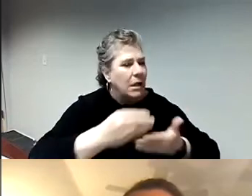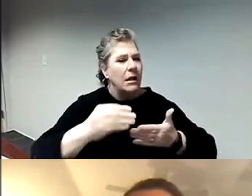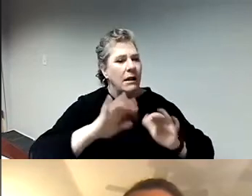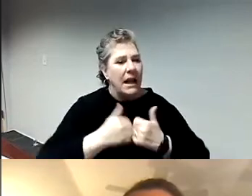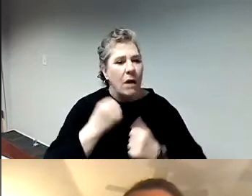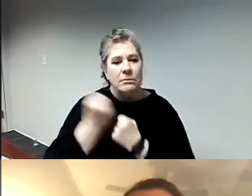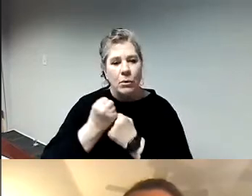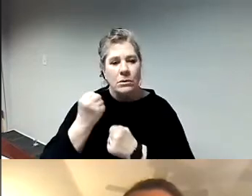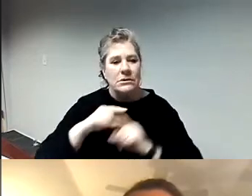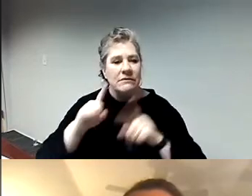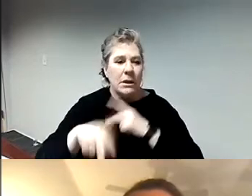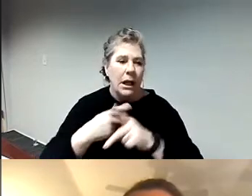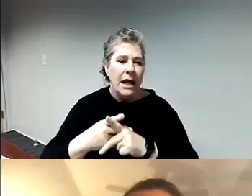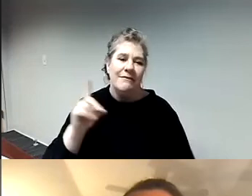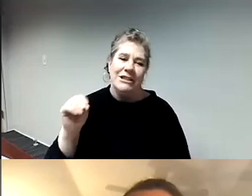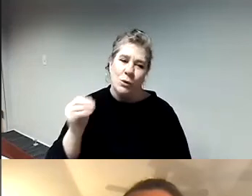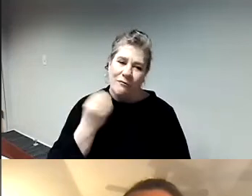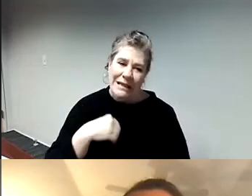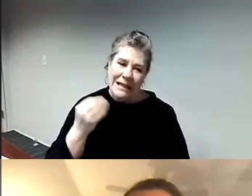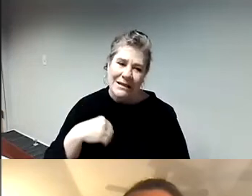up certain forms of disordered eating.